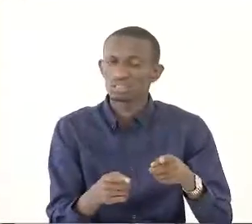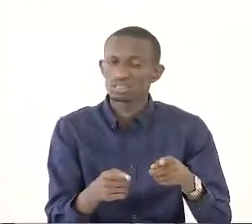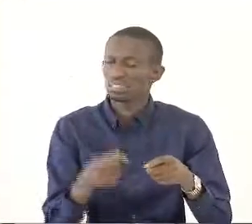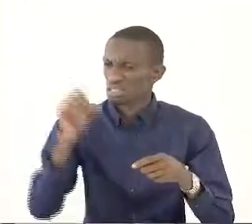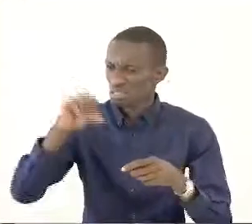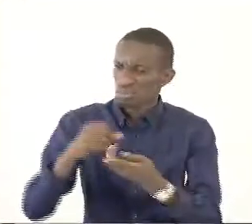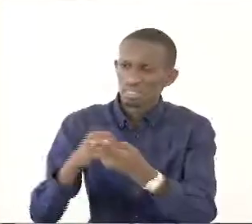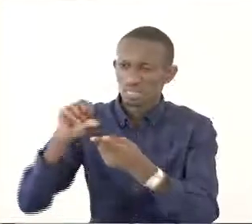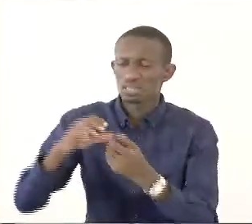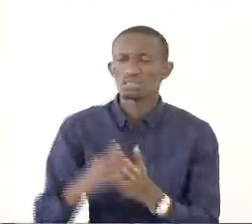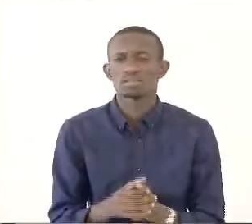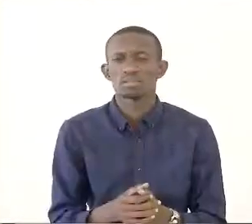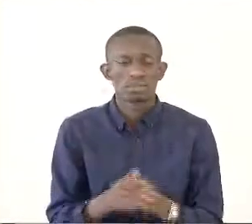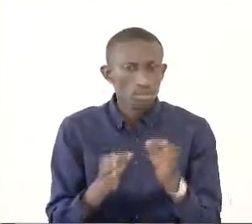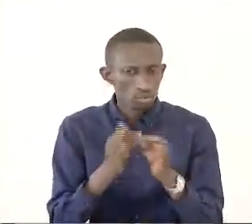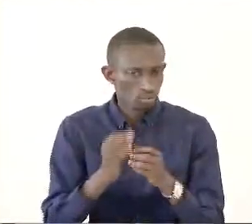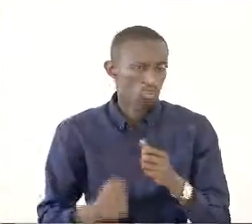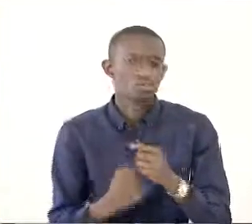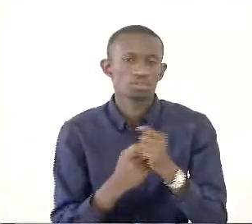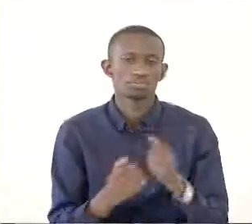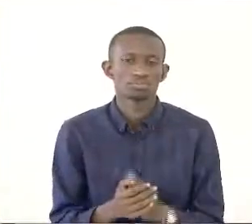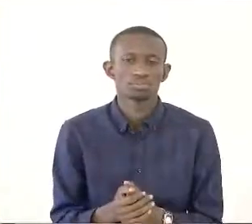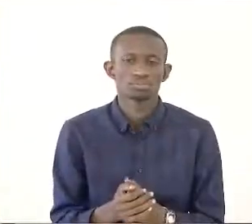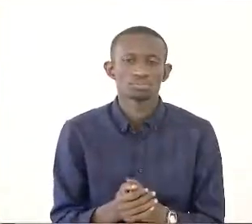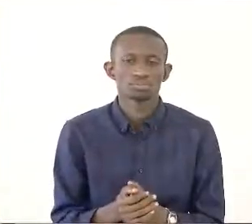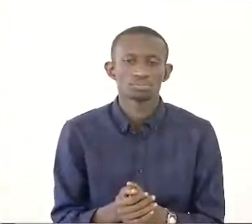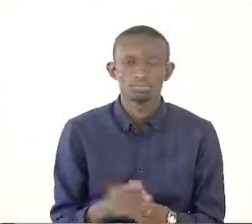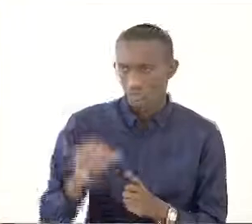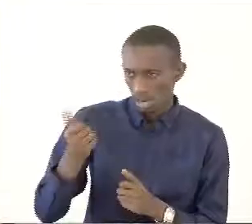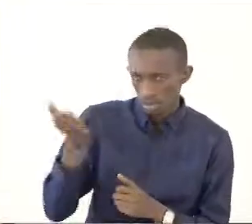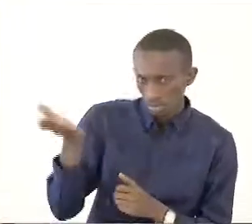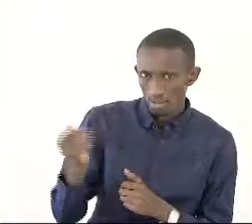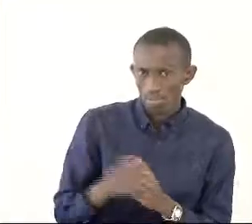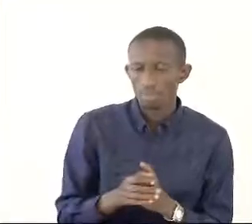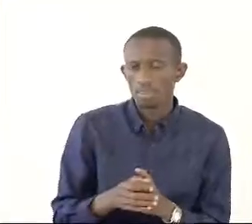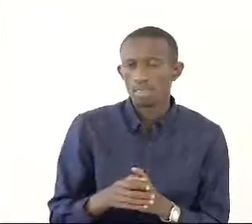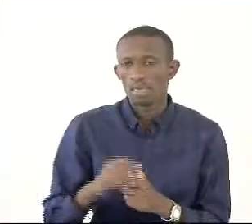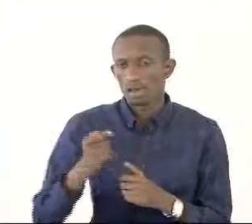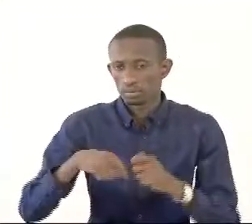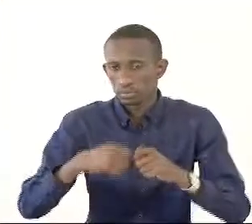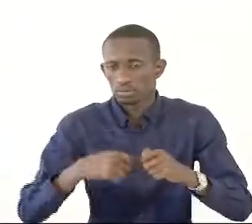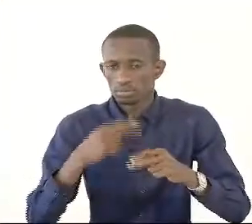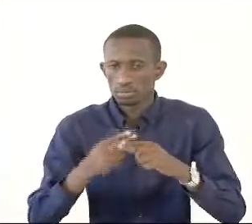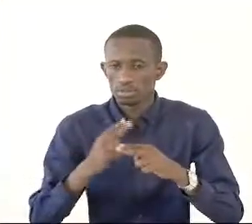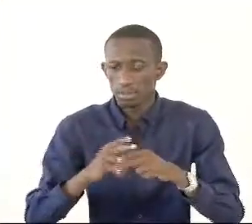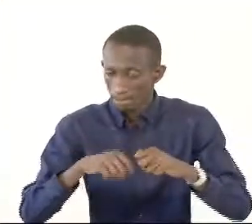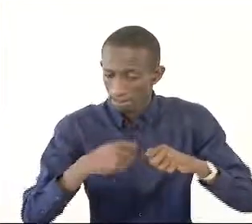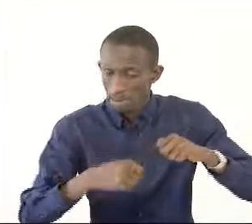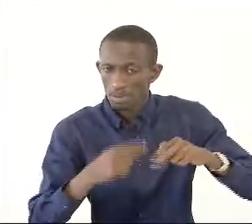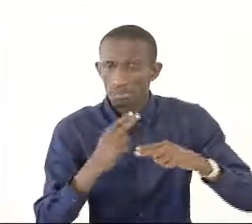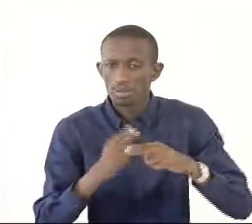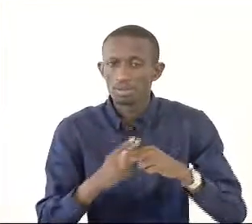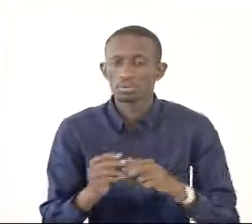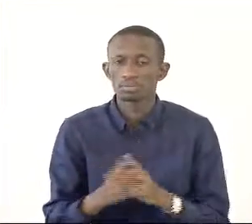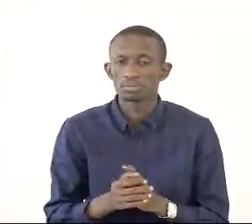another one else. So here we have another one is what we call the cloud chamber. That is the last one that we are